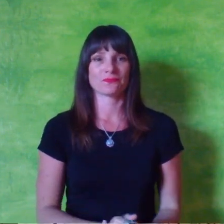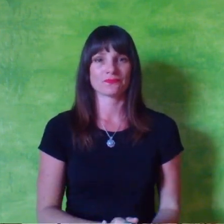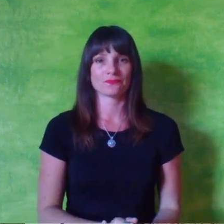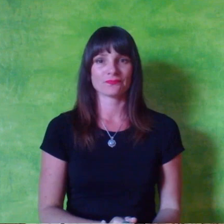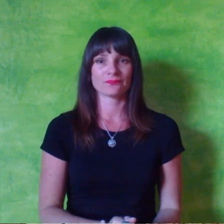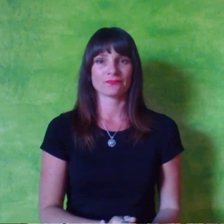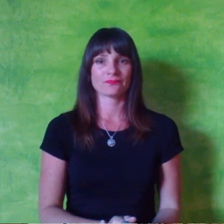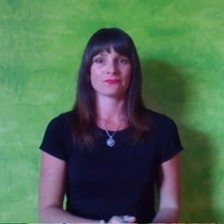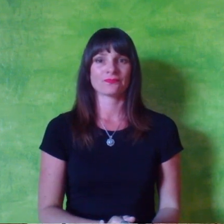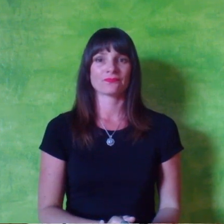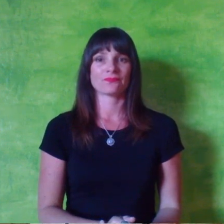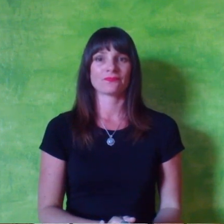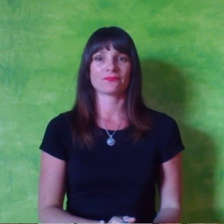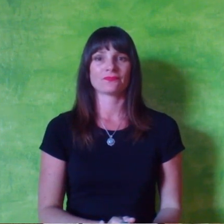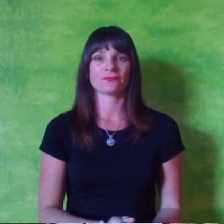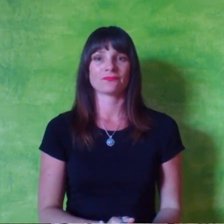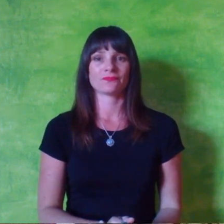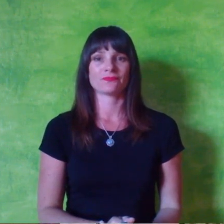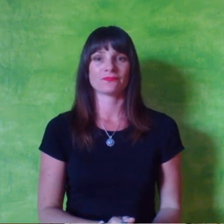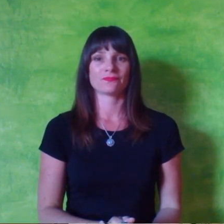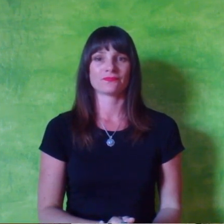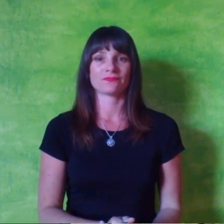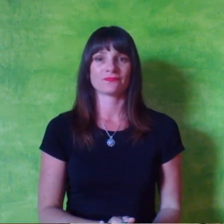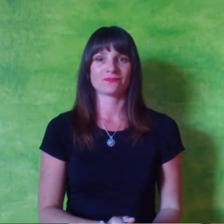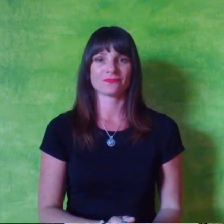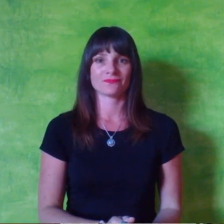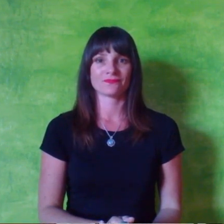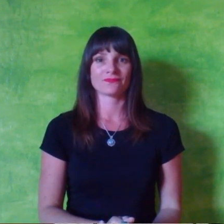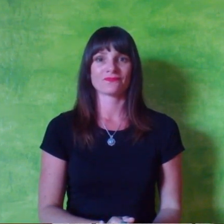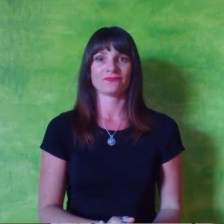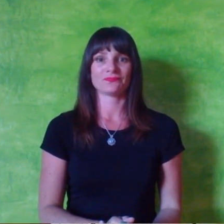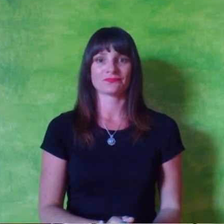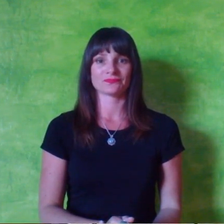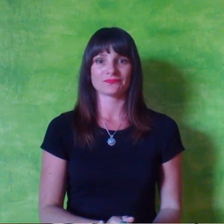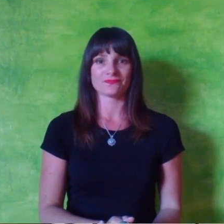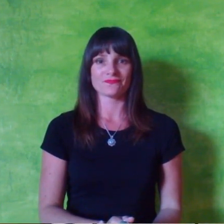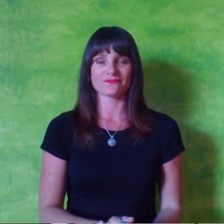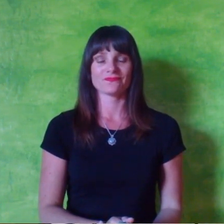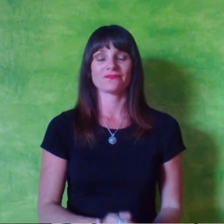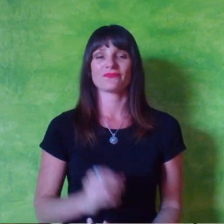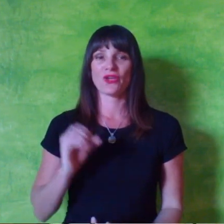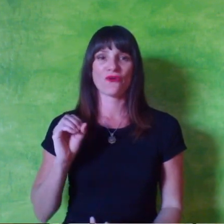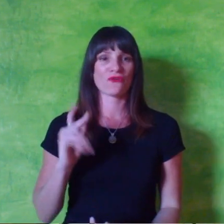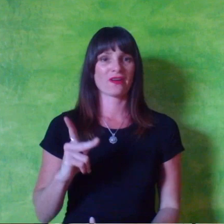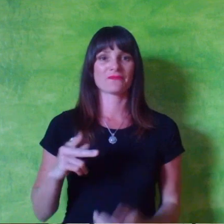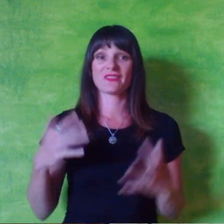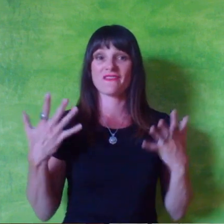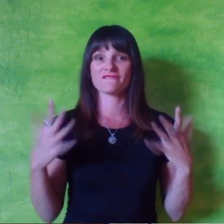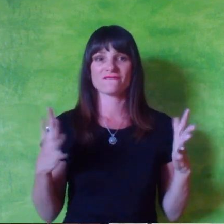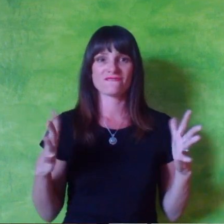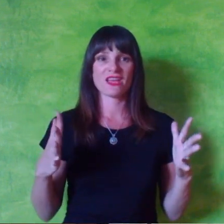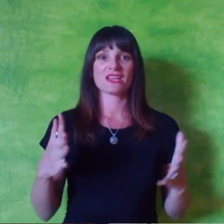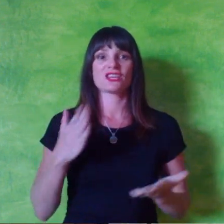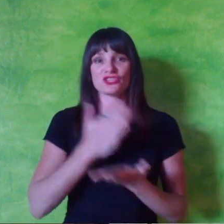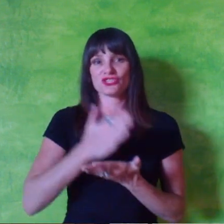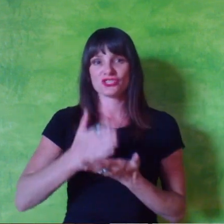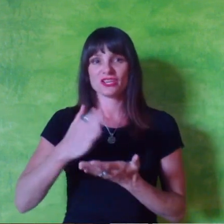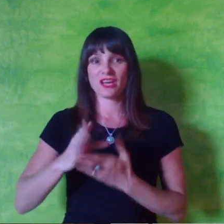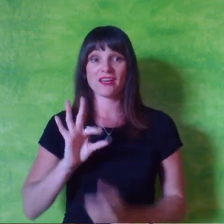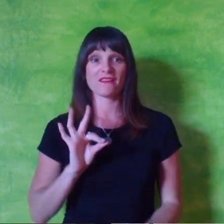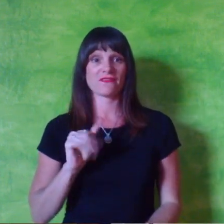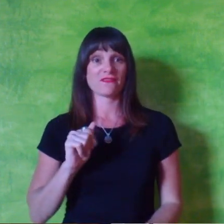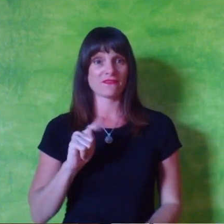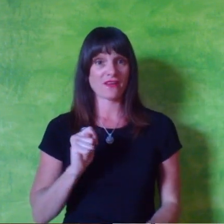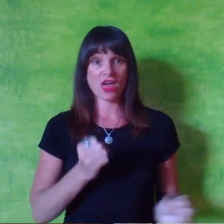Alright. Okay, so we have trimmed the fat and scored the meat so we can get our seasoning in there. And here's